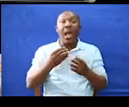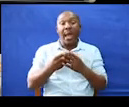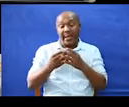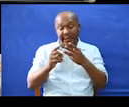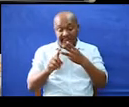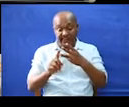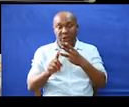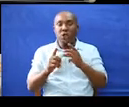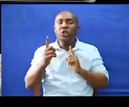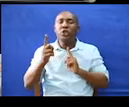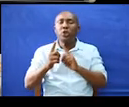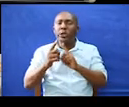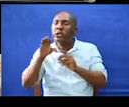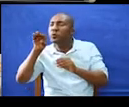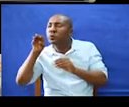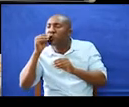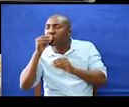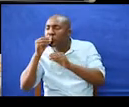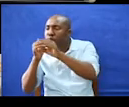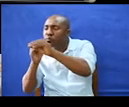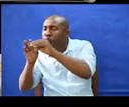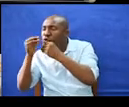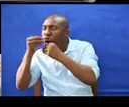necked giraffe.